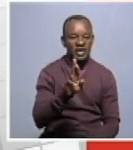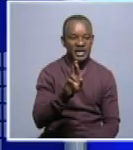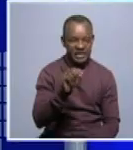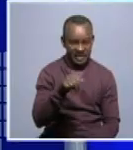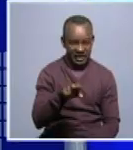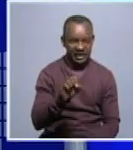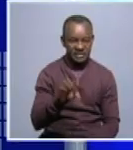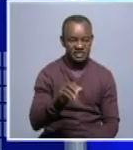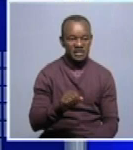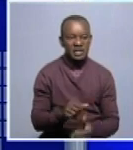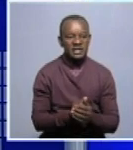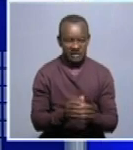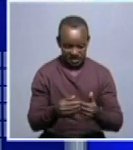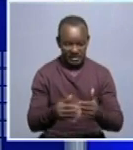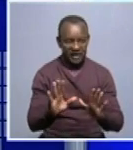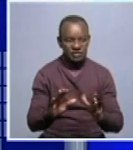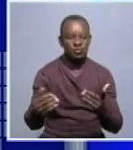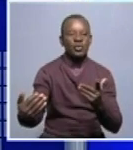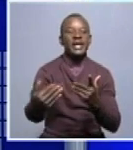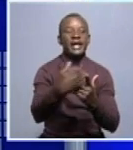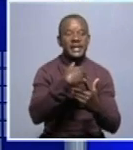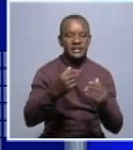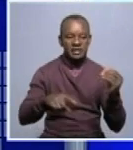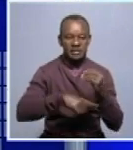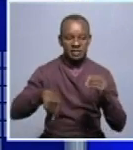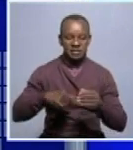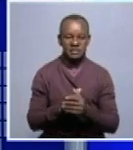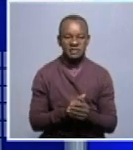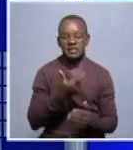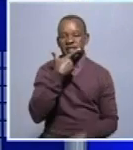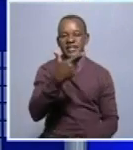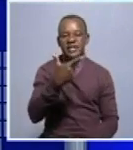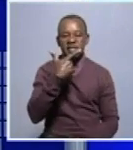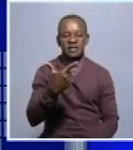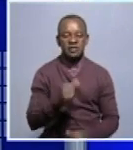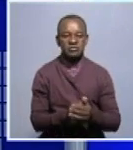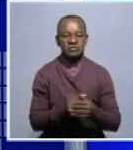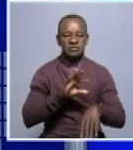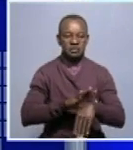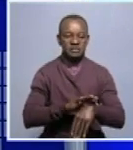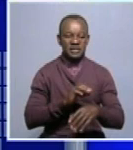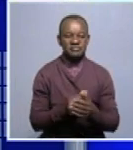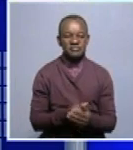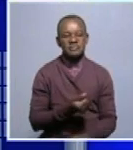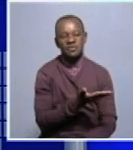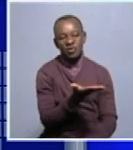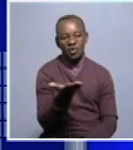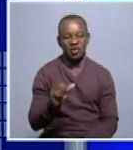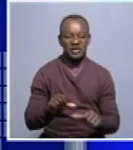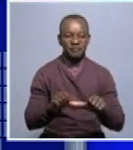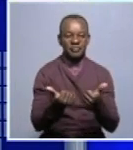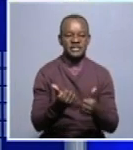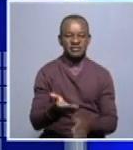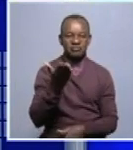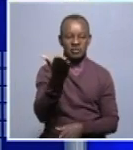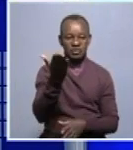Hailu, thank you. Thank you so much for your time. Highly appreciated. And we wish you and the team all the best. Thank you. Thank you. That was